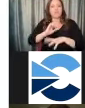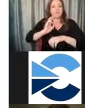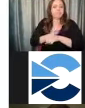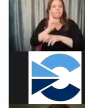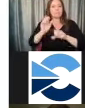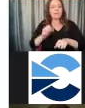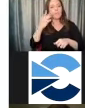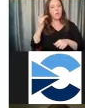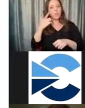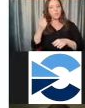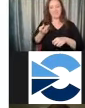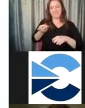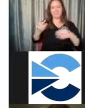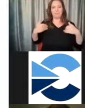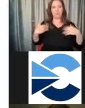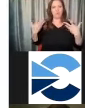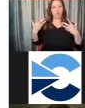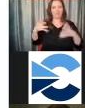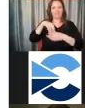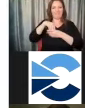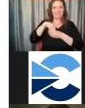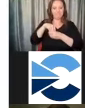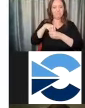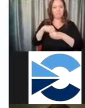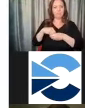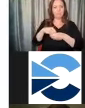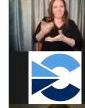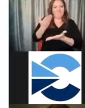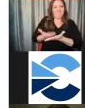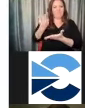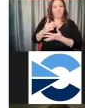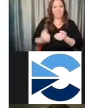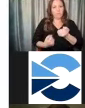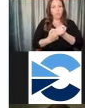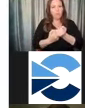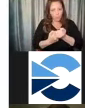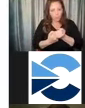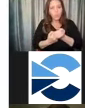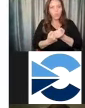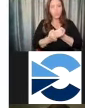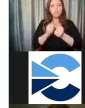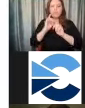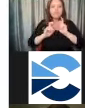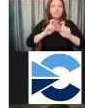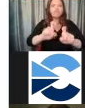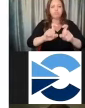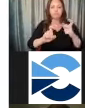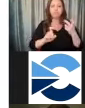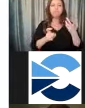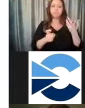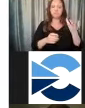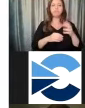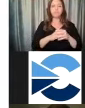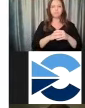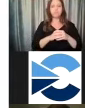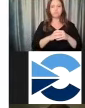they have already the evidence to support those questions being asked in a sort of